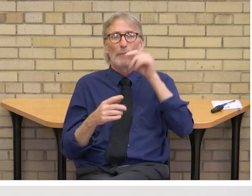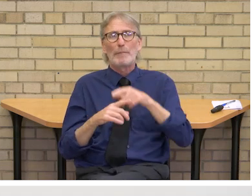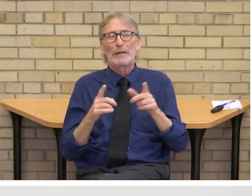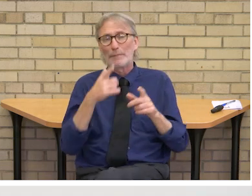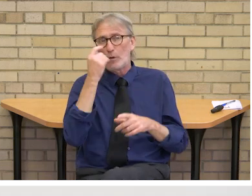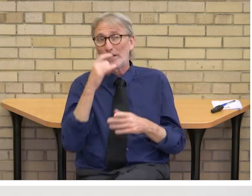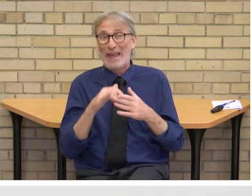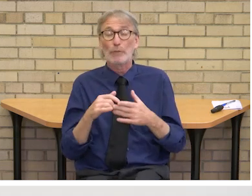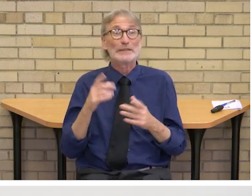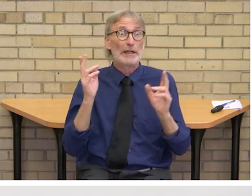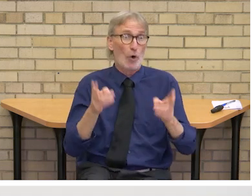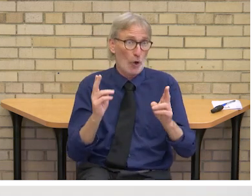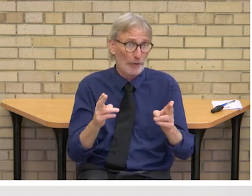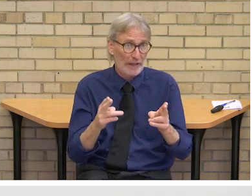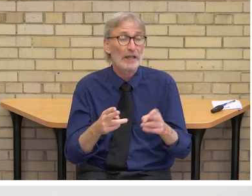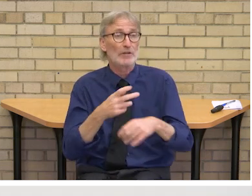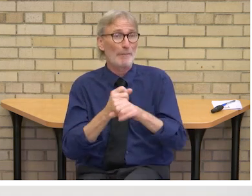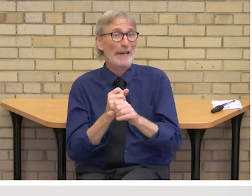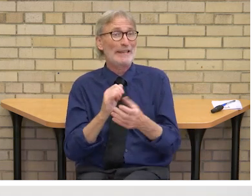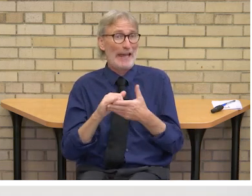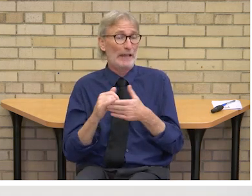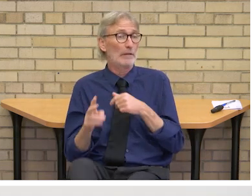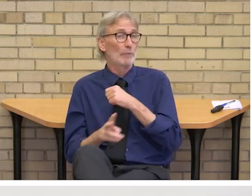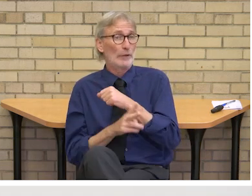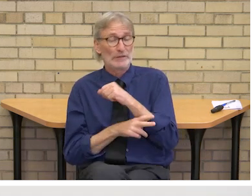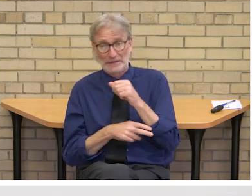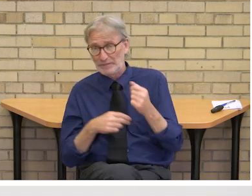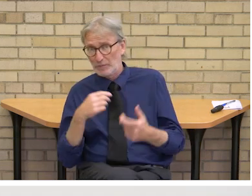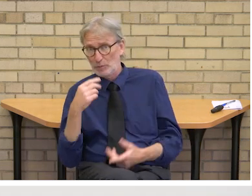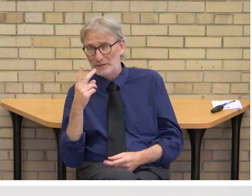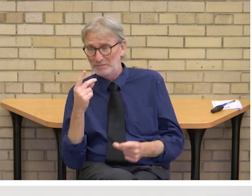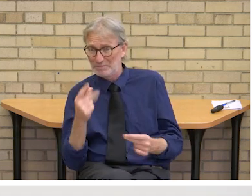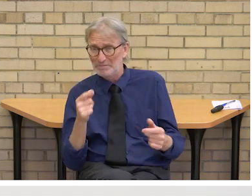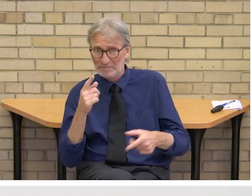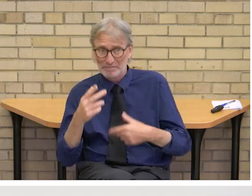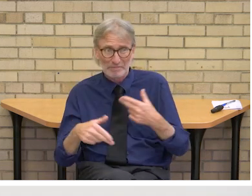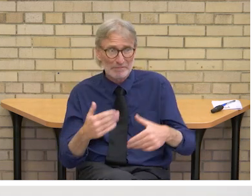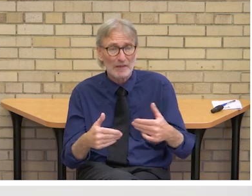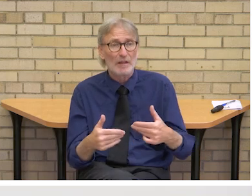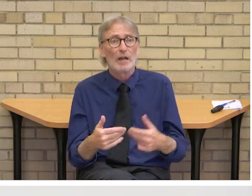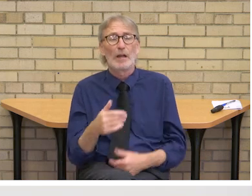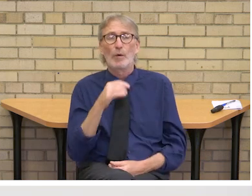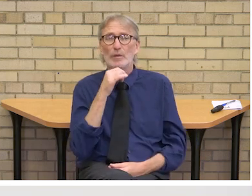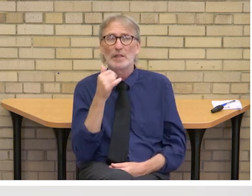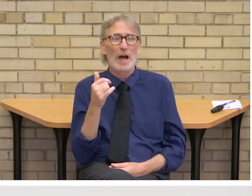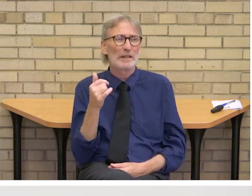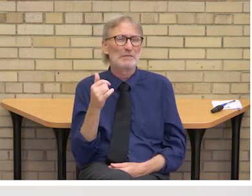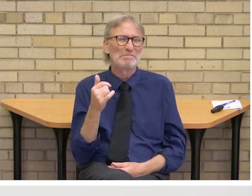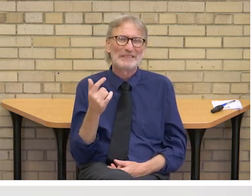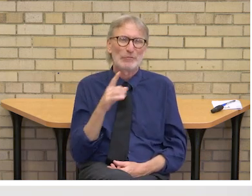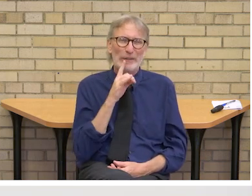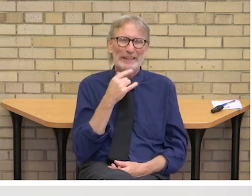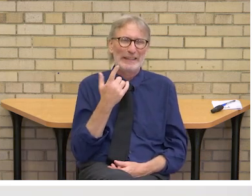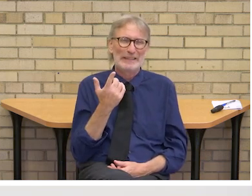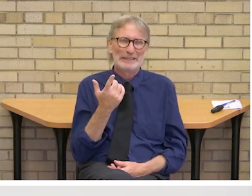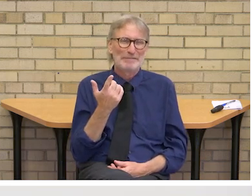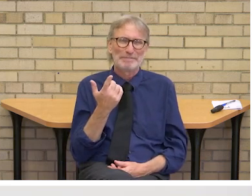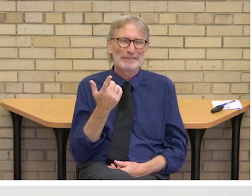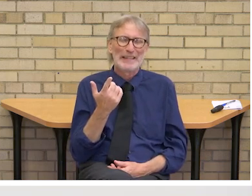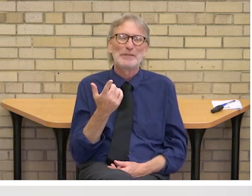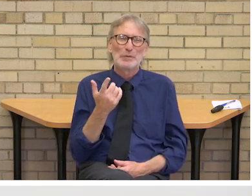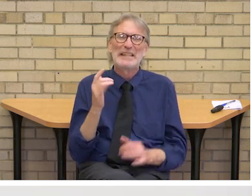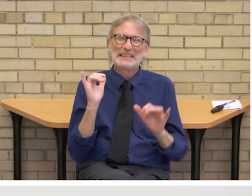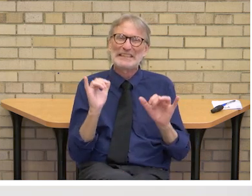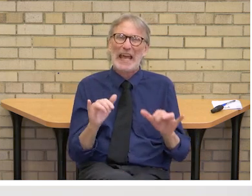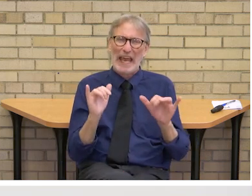nature of that project, it just was not feasible to look at changing lanes as part